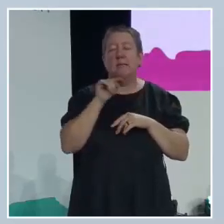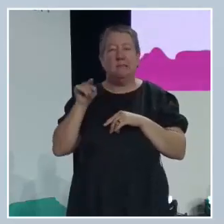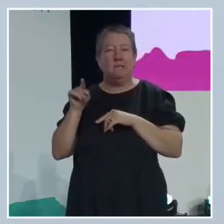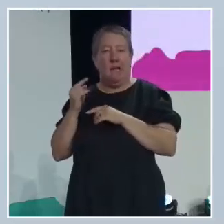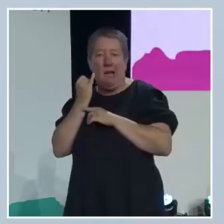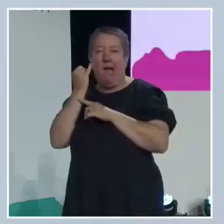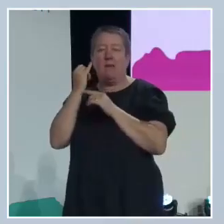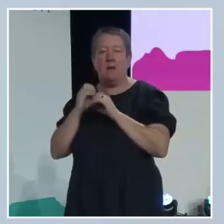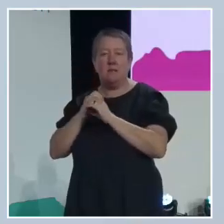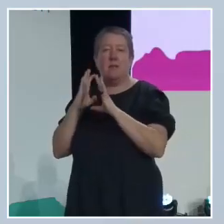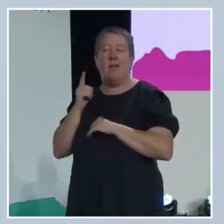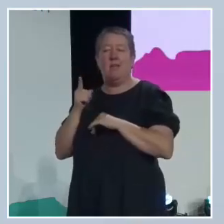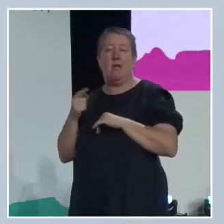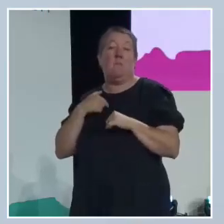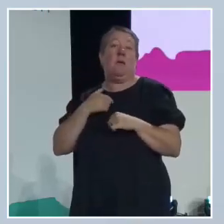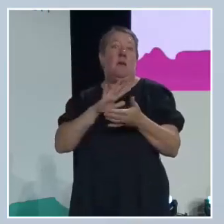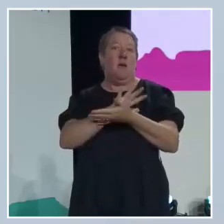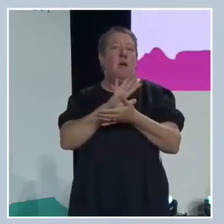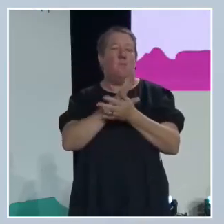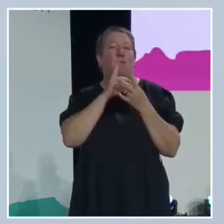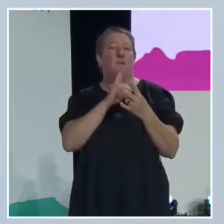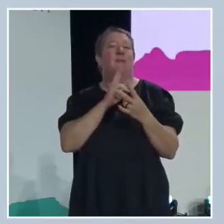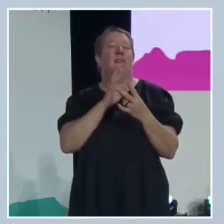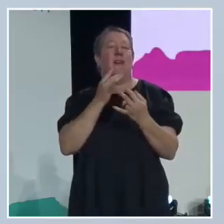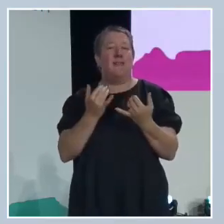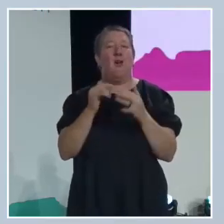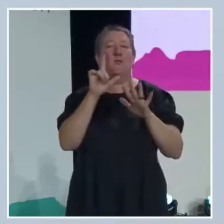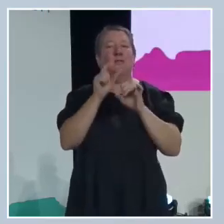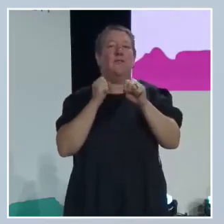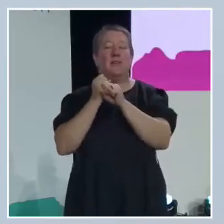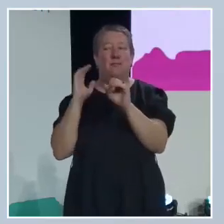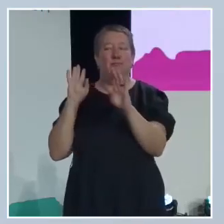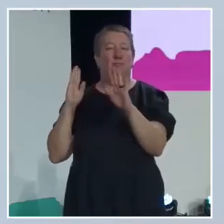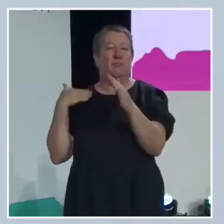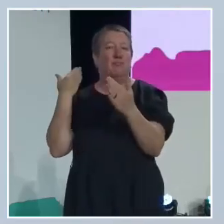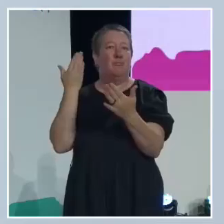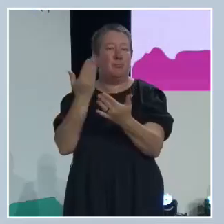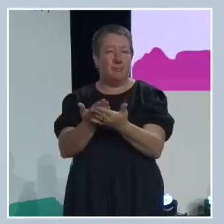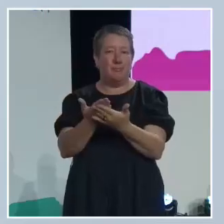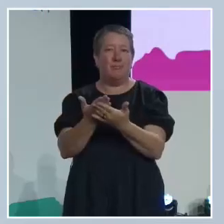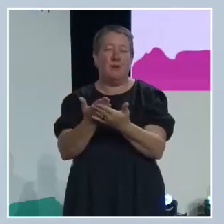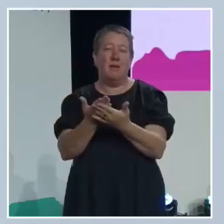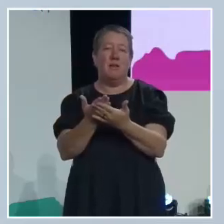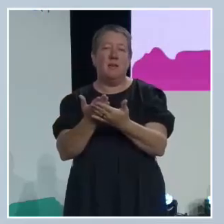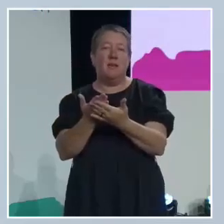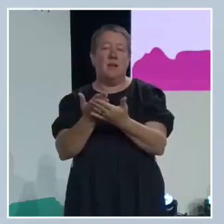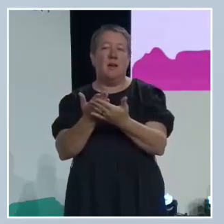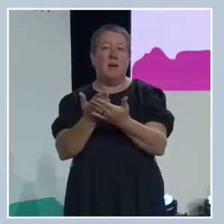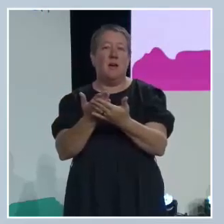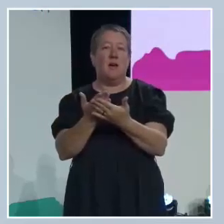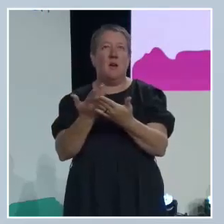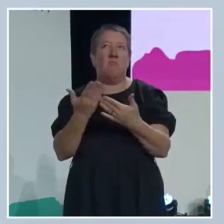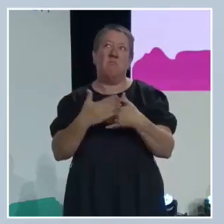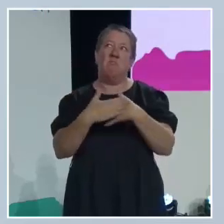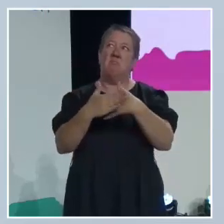there, and I'm very happy to see 7 years afterward that there's been more than